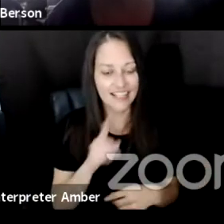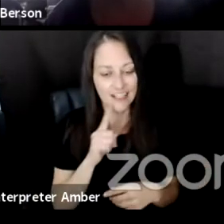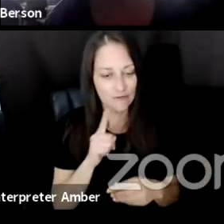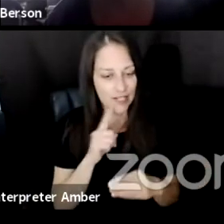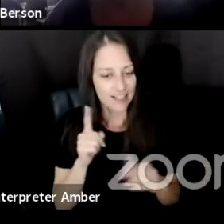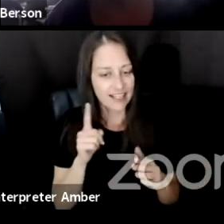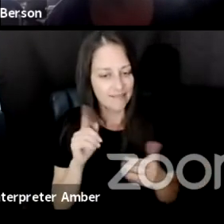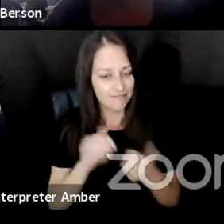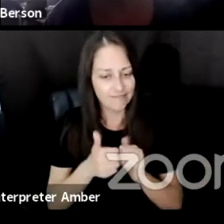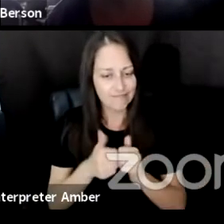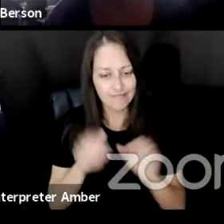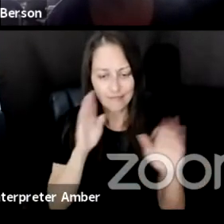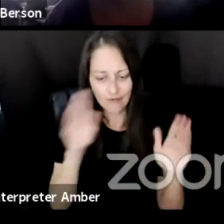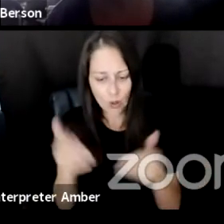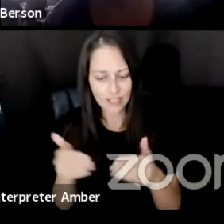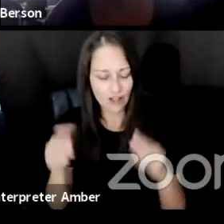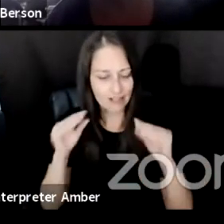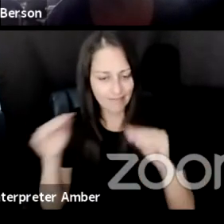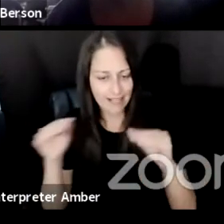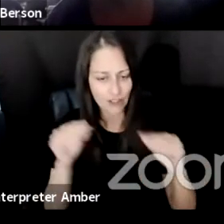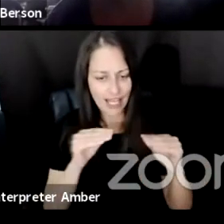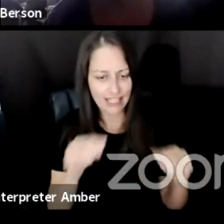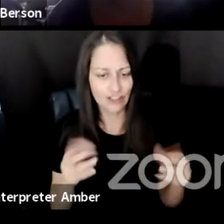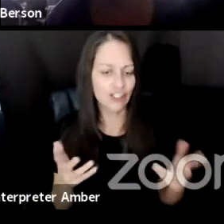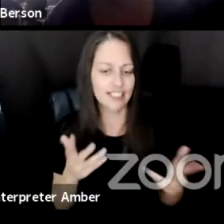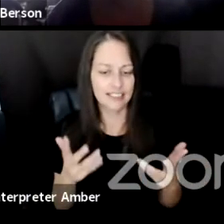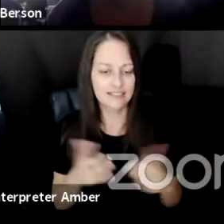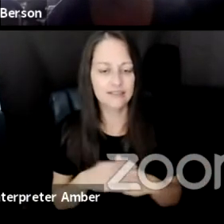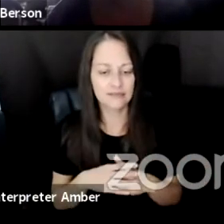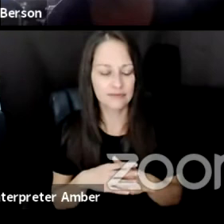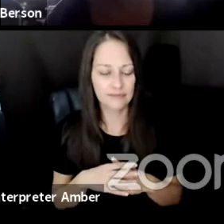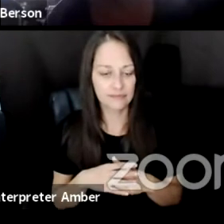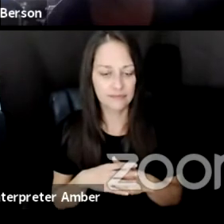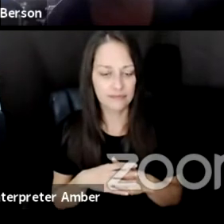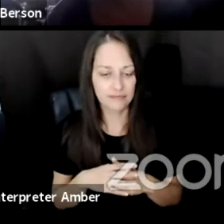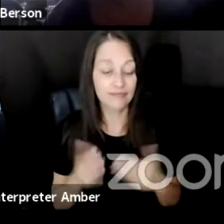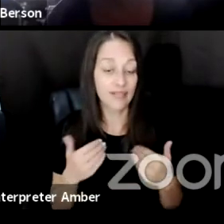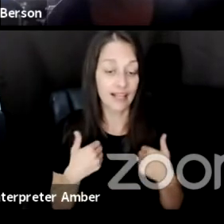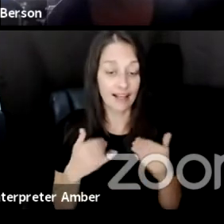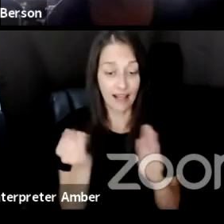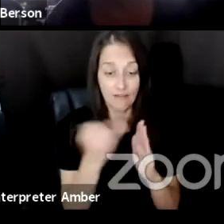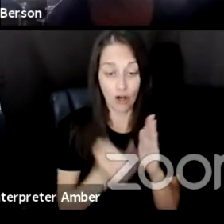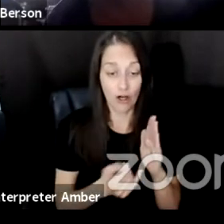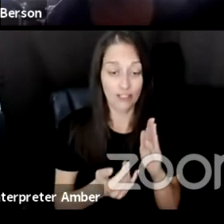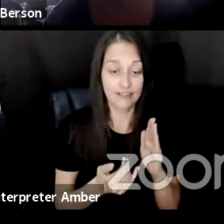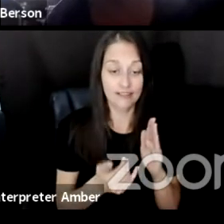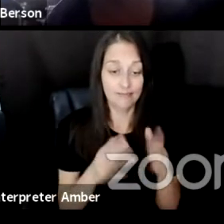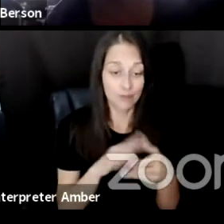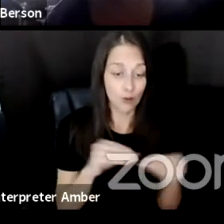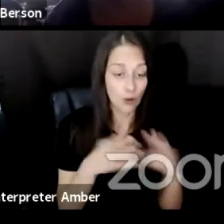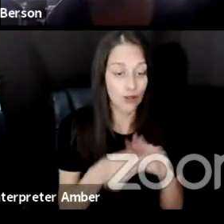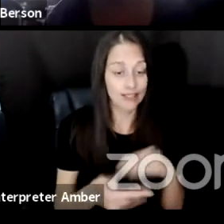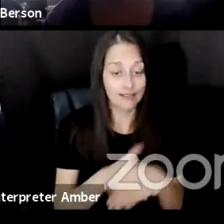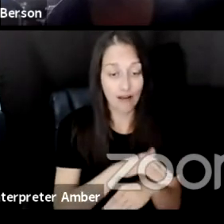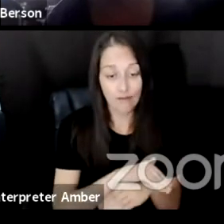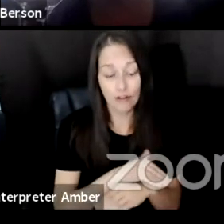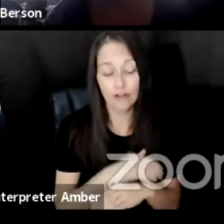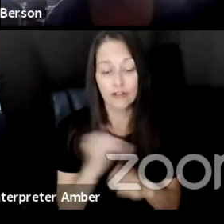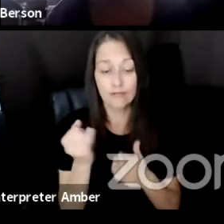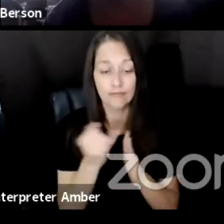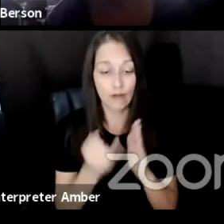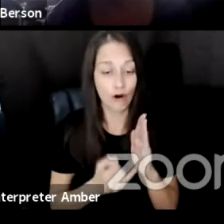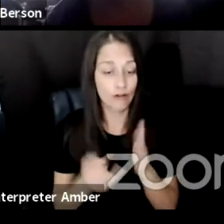know, and also have arts coverage, arts criticism, either or